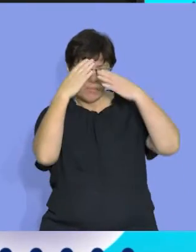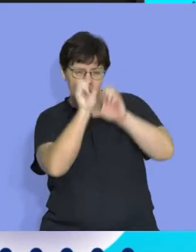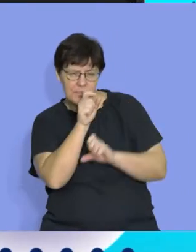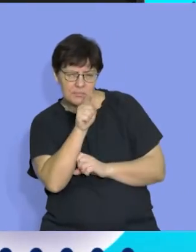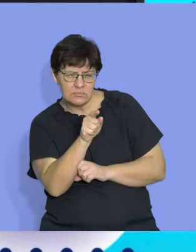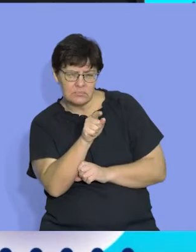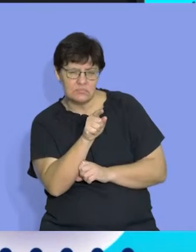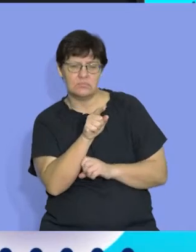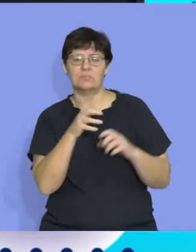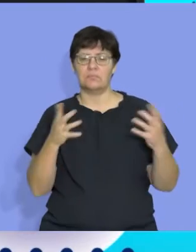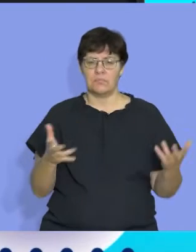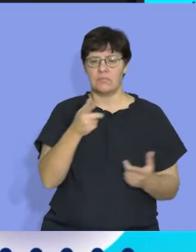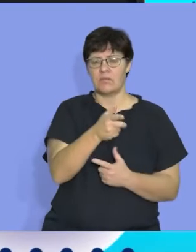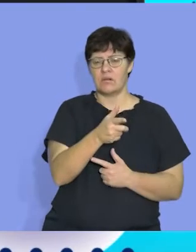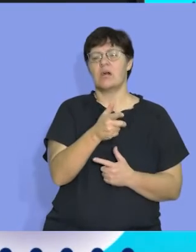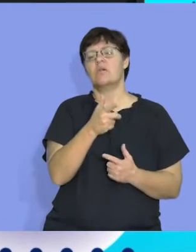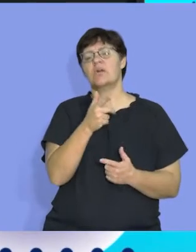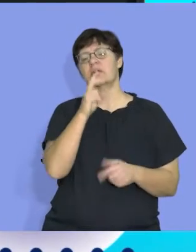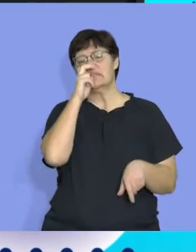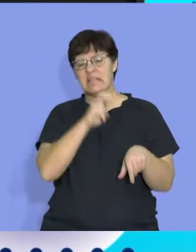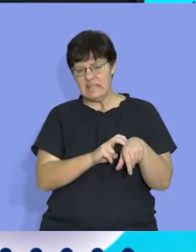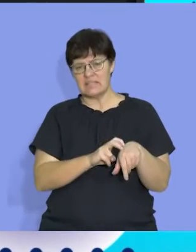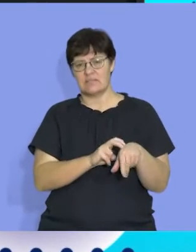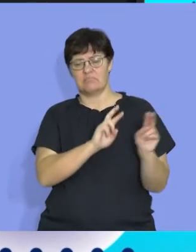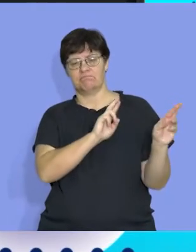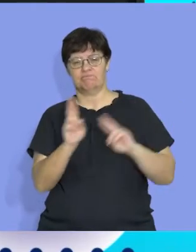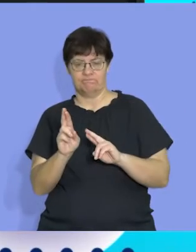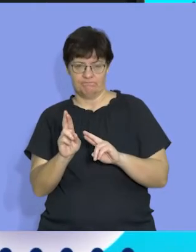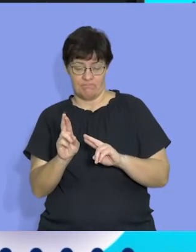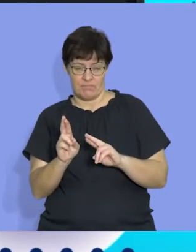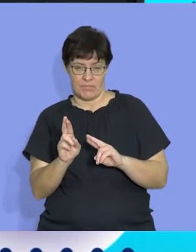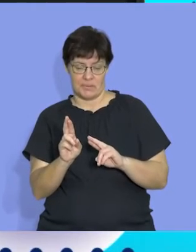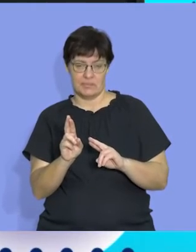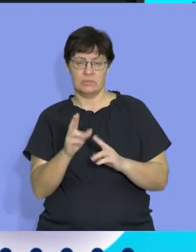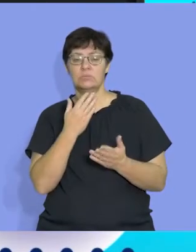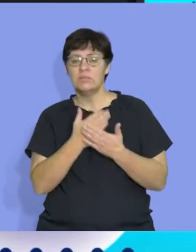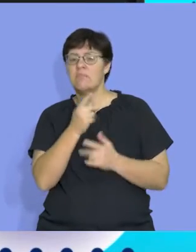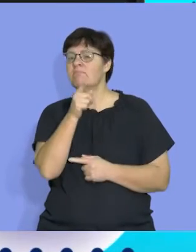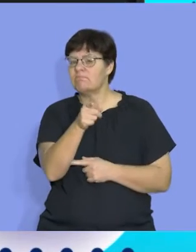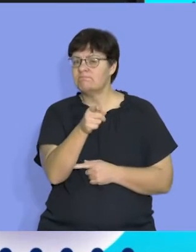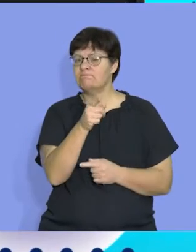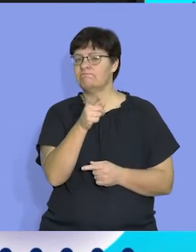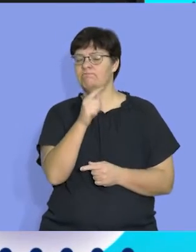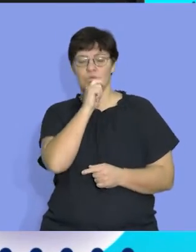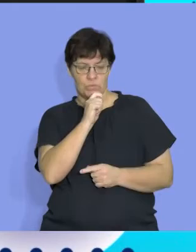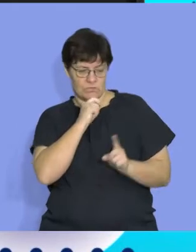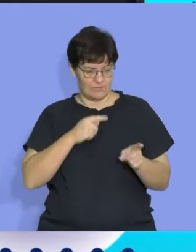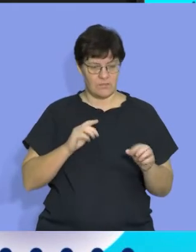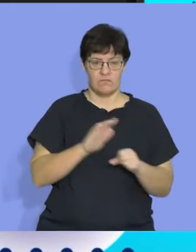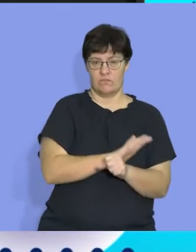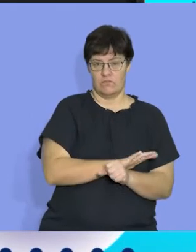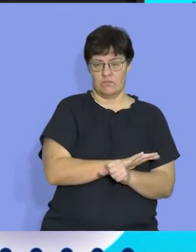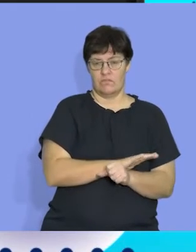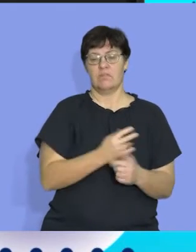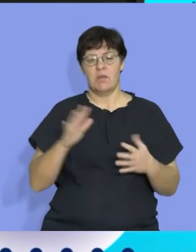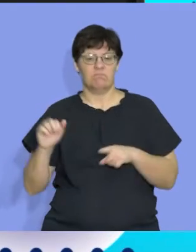of the techniques that we will make particular reference to, so that you can also try and use that, so that you practice and become